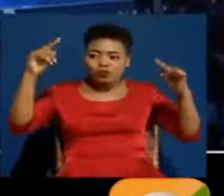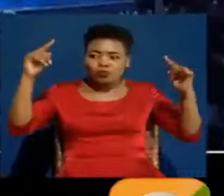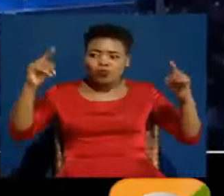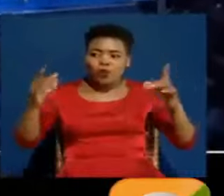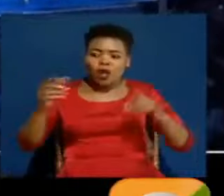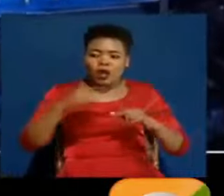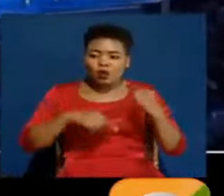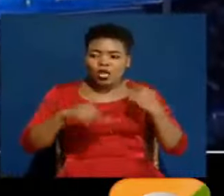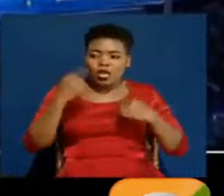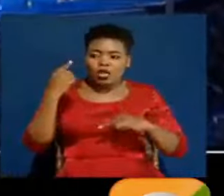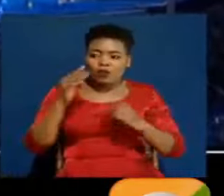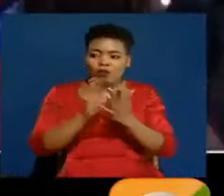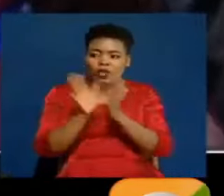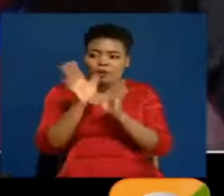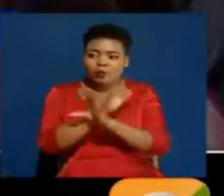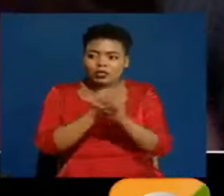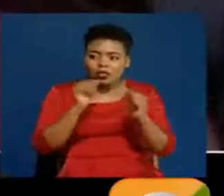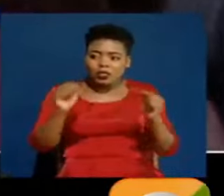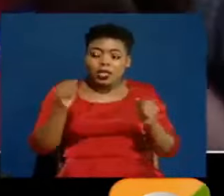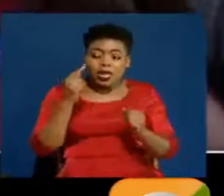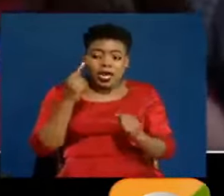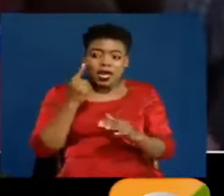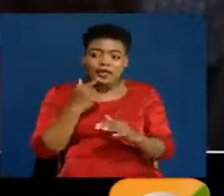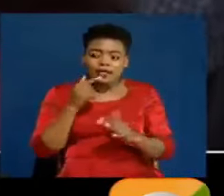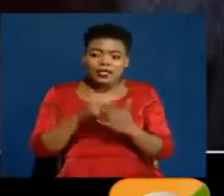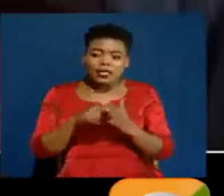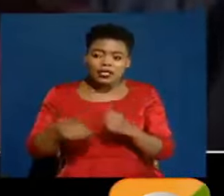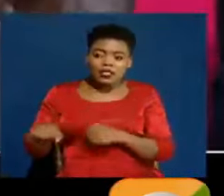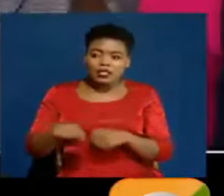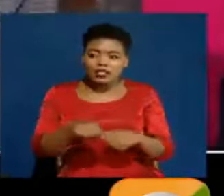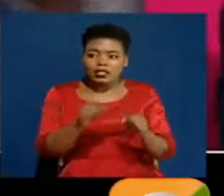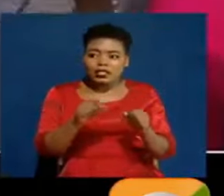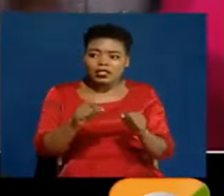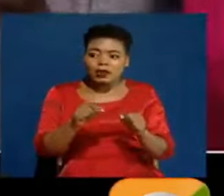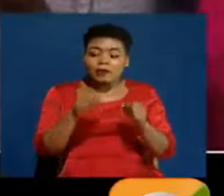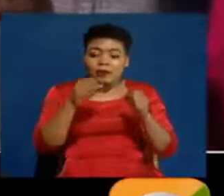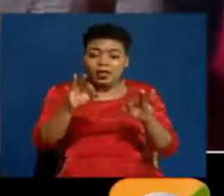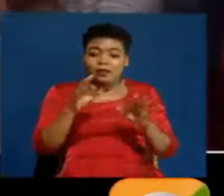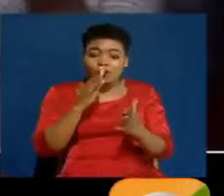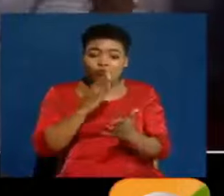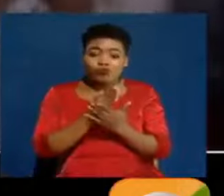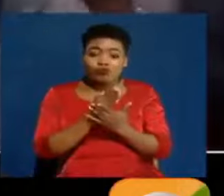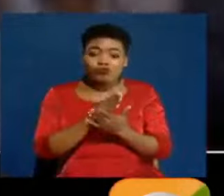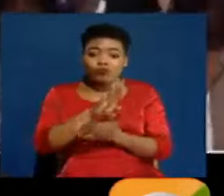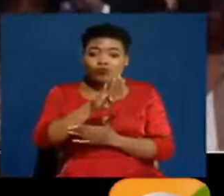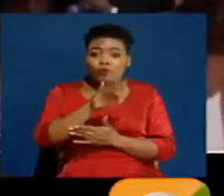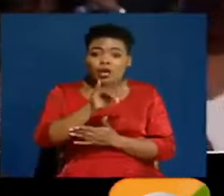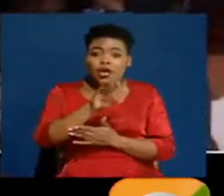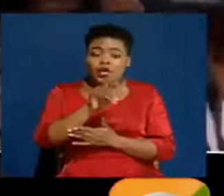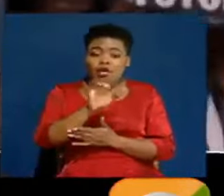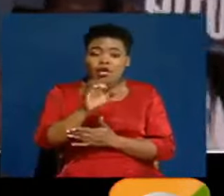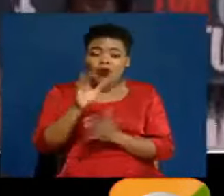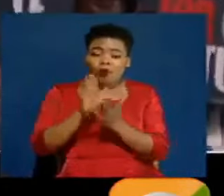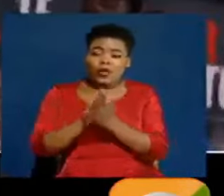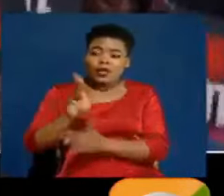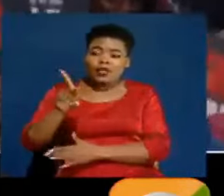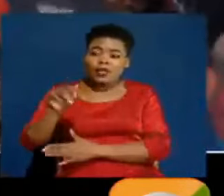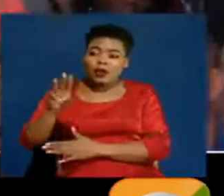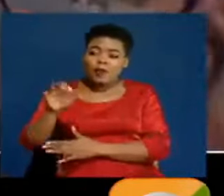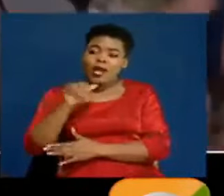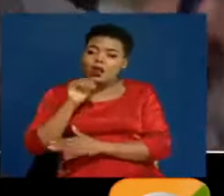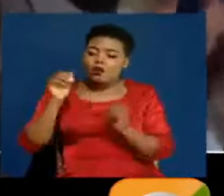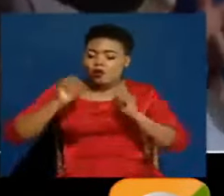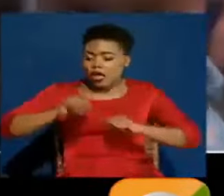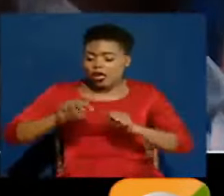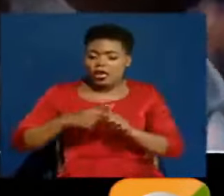from a united front. I say it's a strategy because if it wasn't, I think they would have arrived at the convention a little bit more confused without